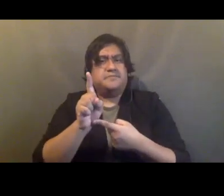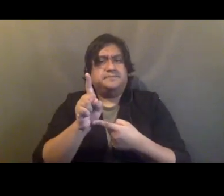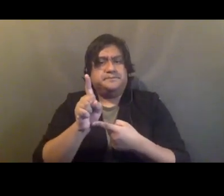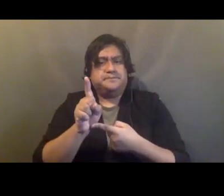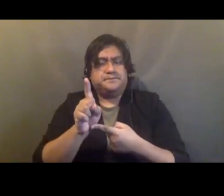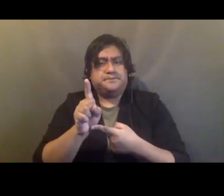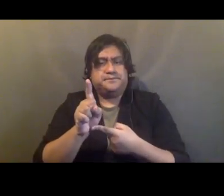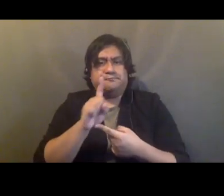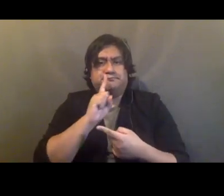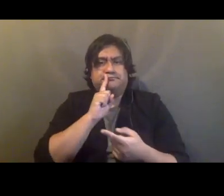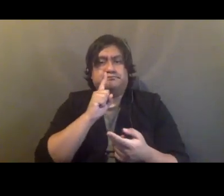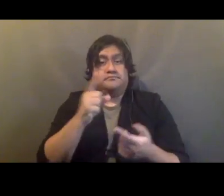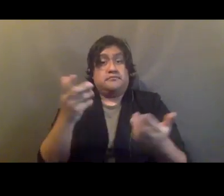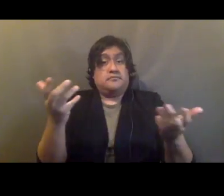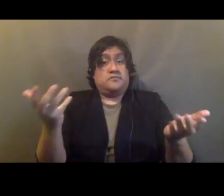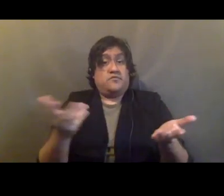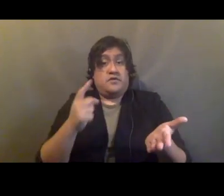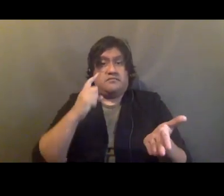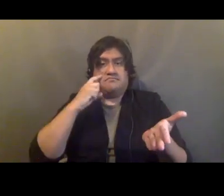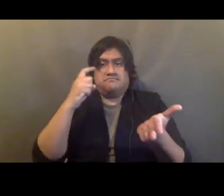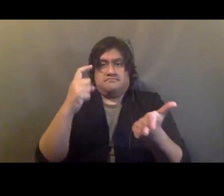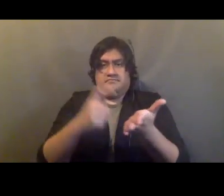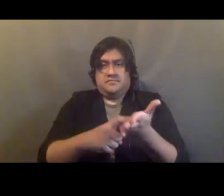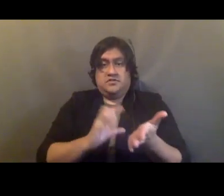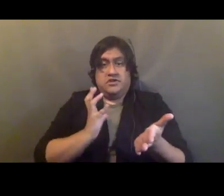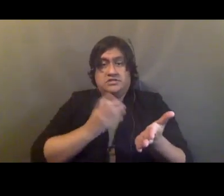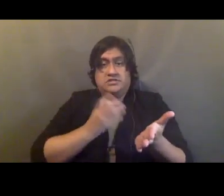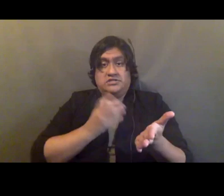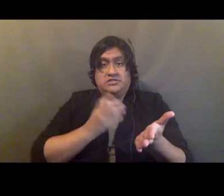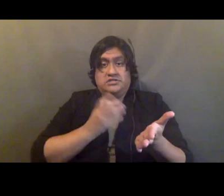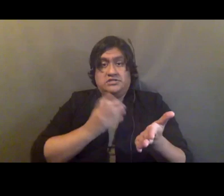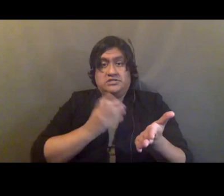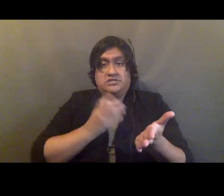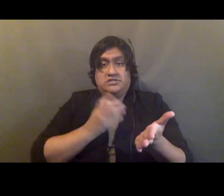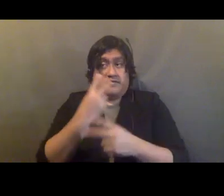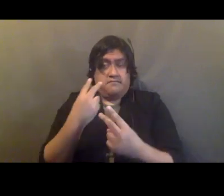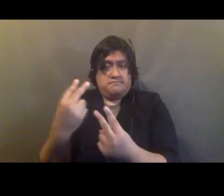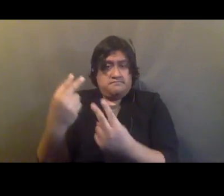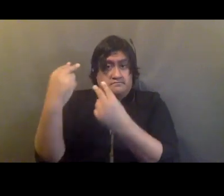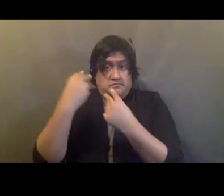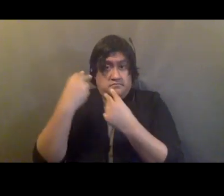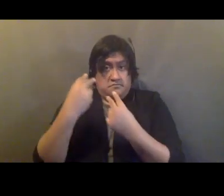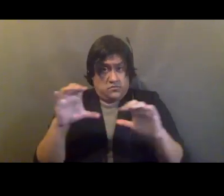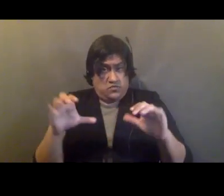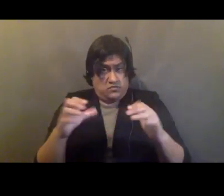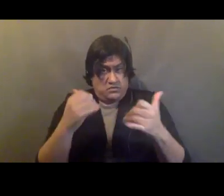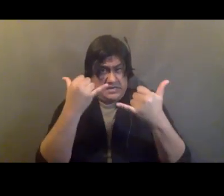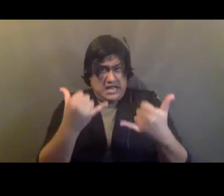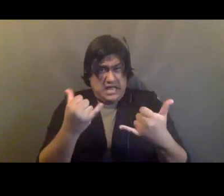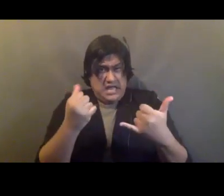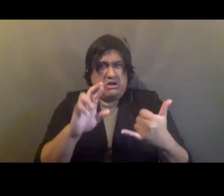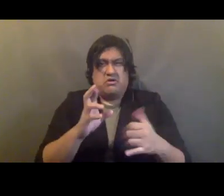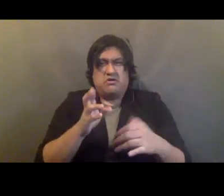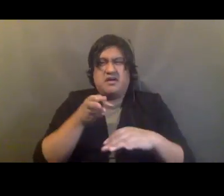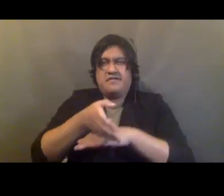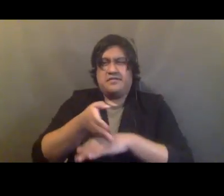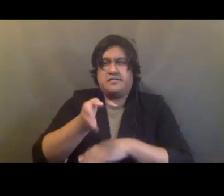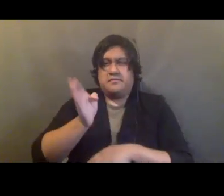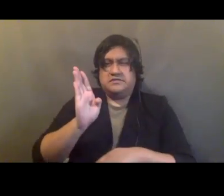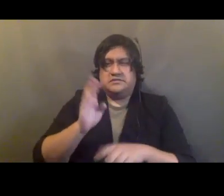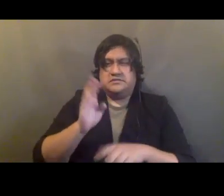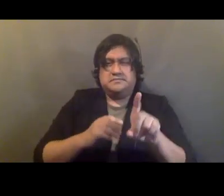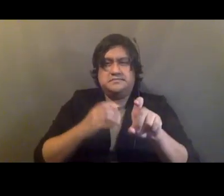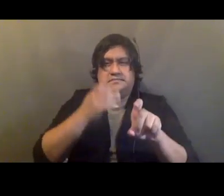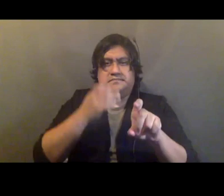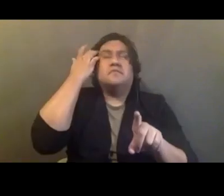in recognition of Transgender Day of Remembrance. Did we want to do that now or following the presentation? You